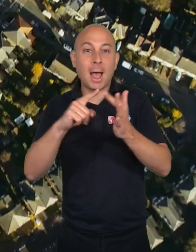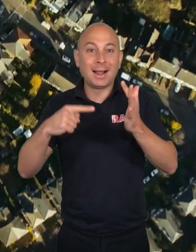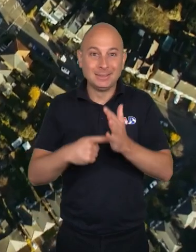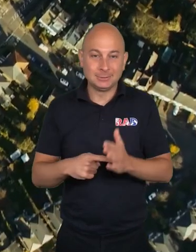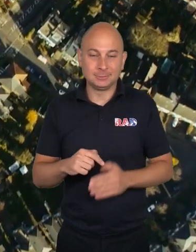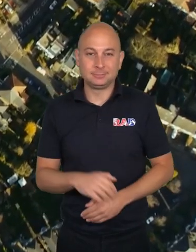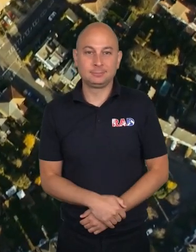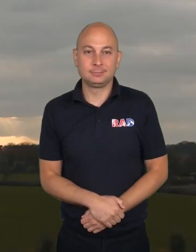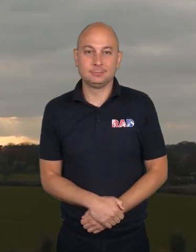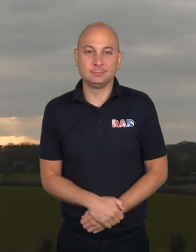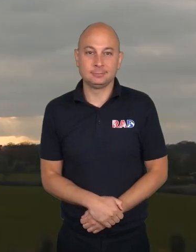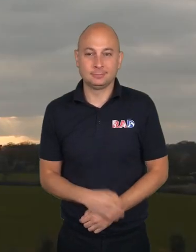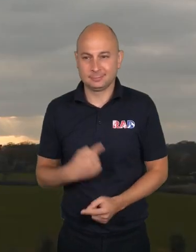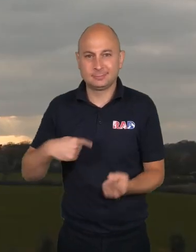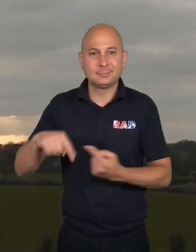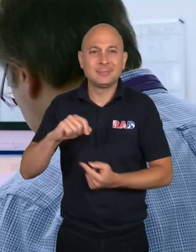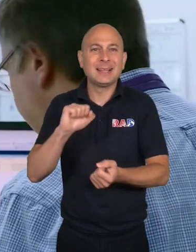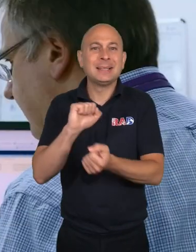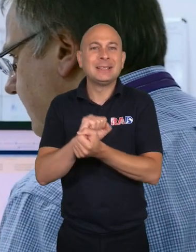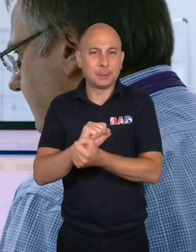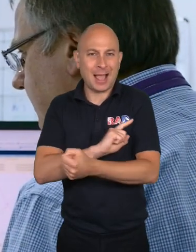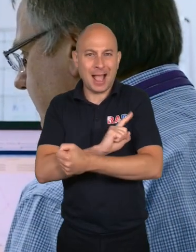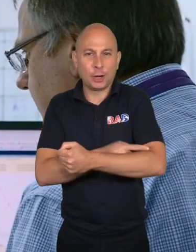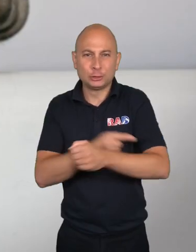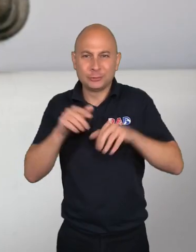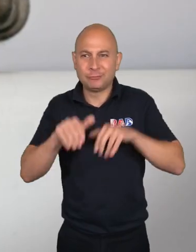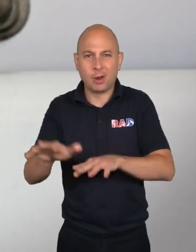Barrow to Barnet. We keep the energy flowing.